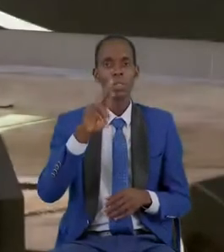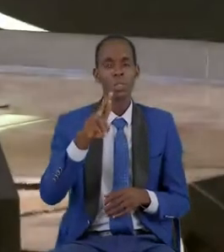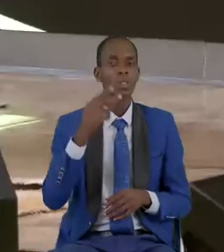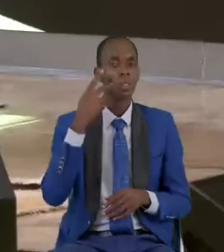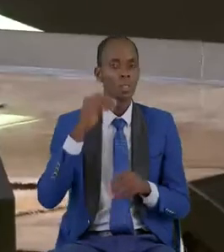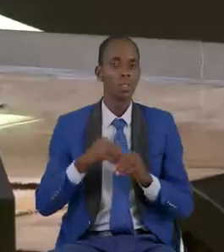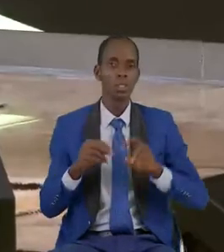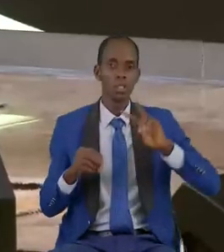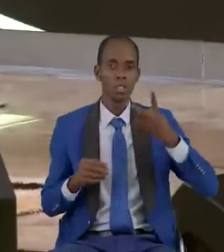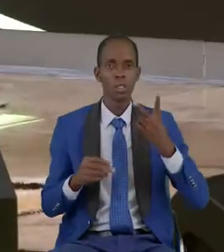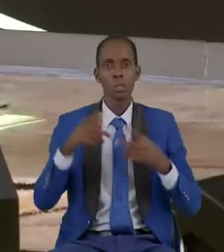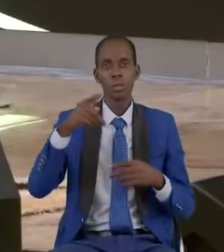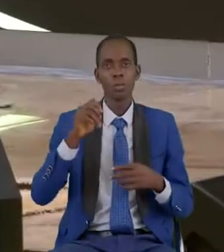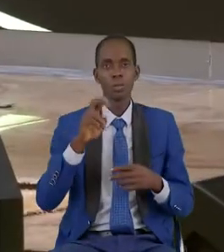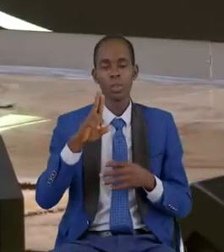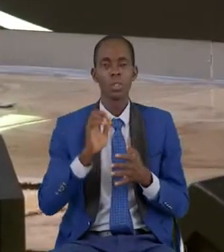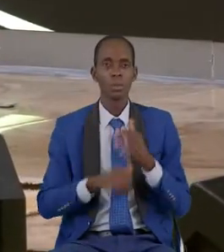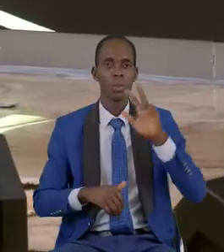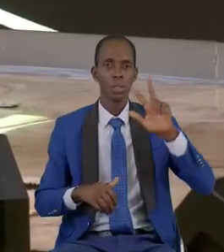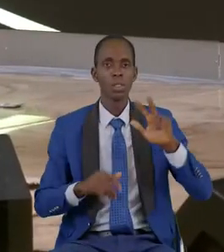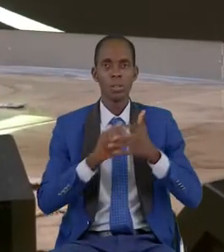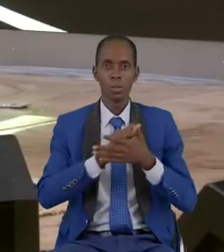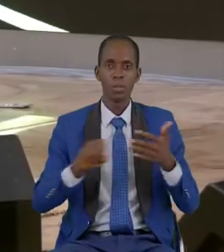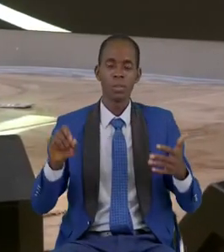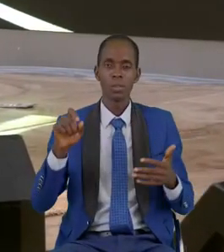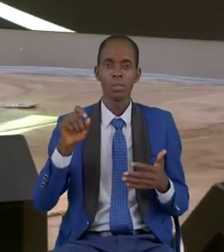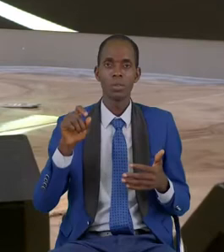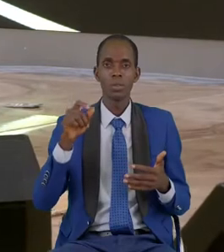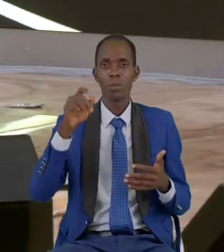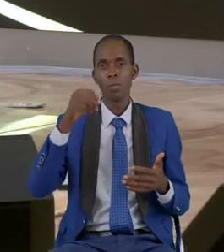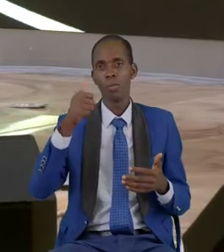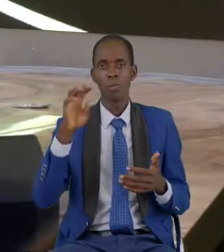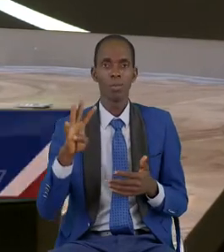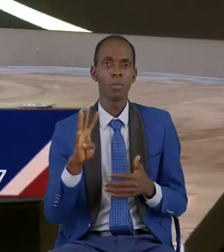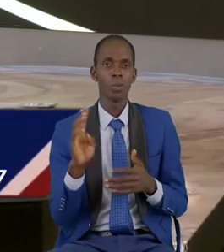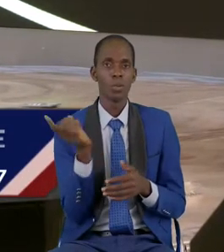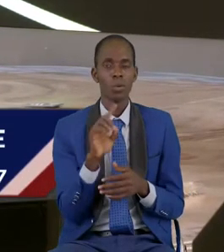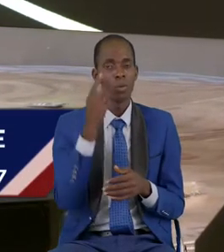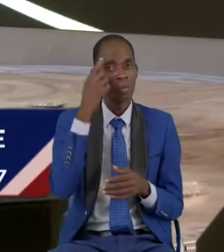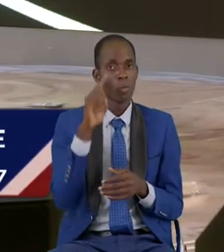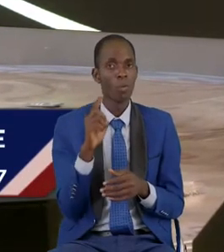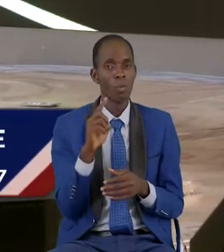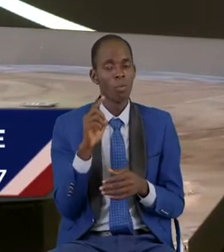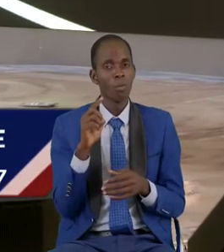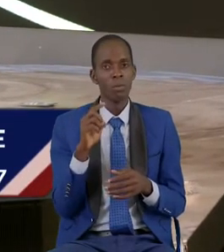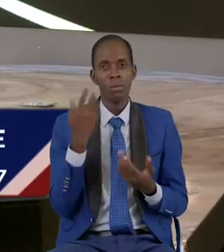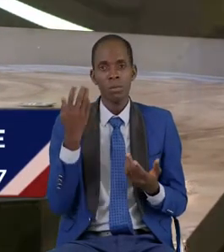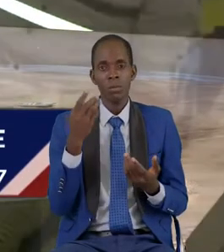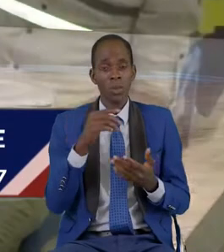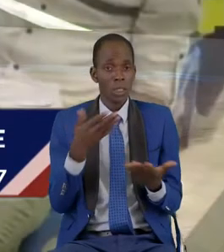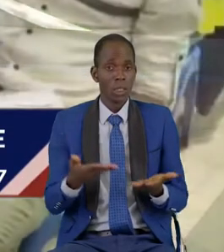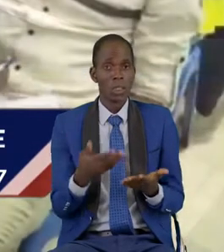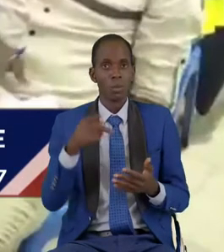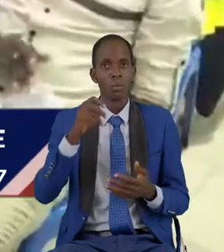from verse 14, 2 Peter chapter 3, verse 14. Wherefore, beloved, here is Peter writing,